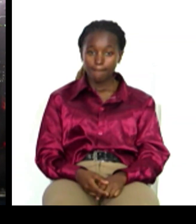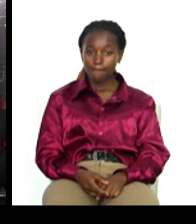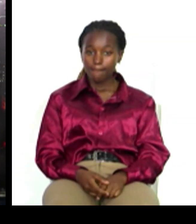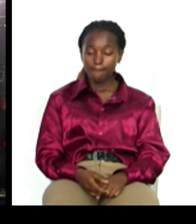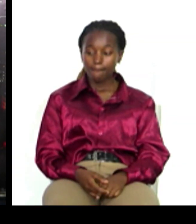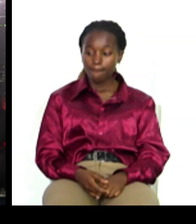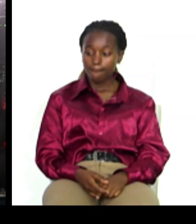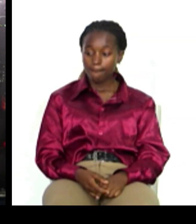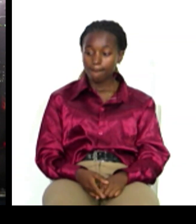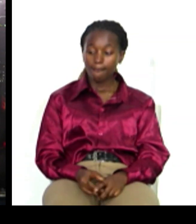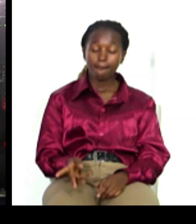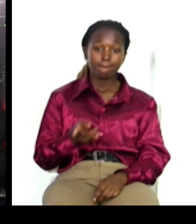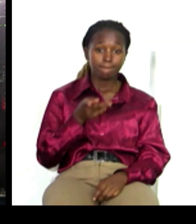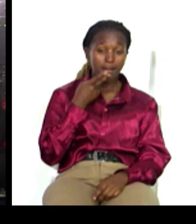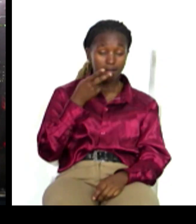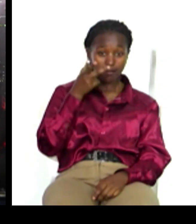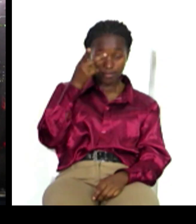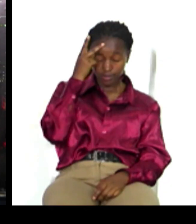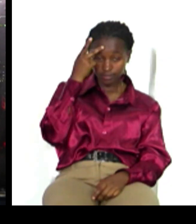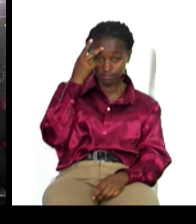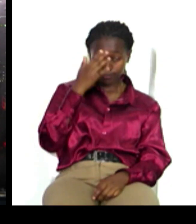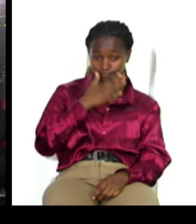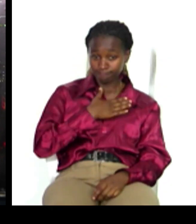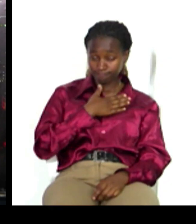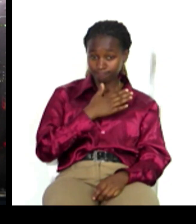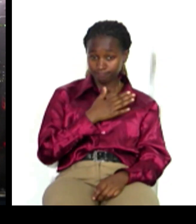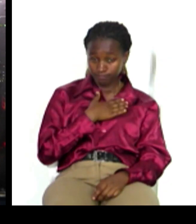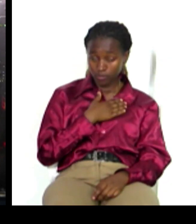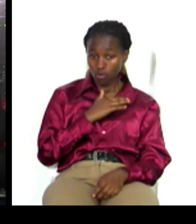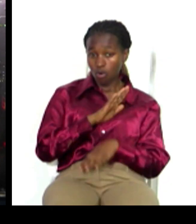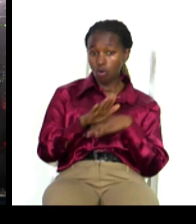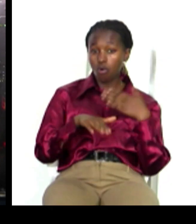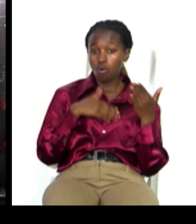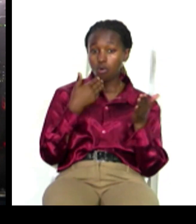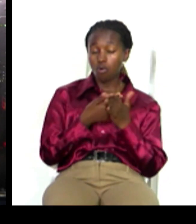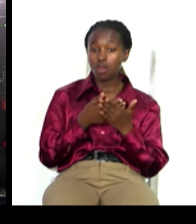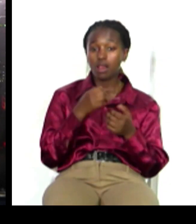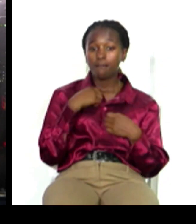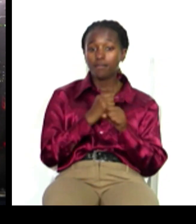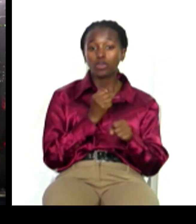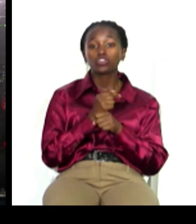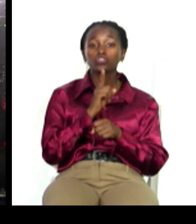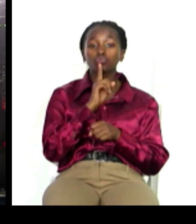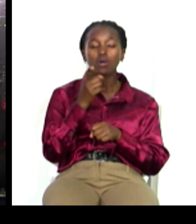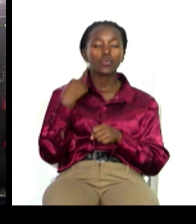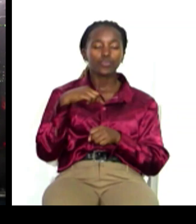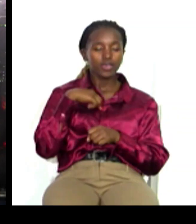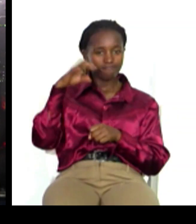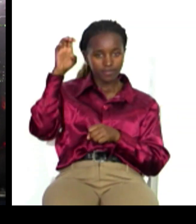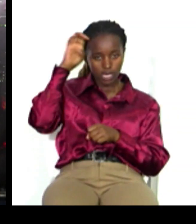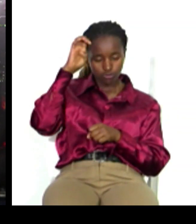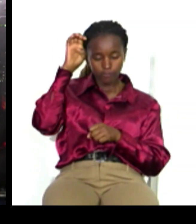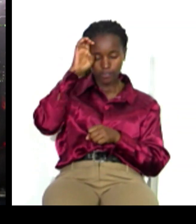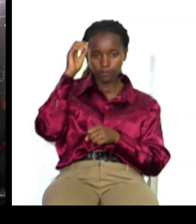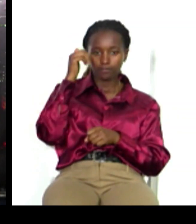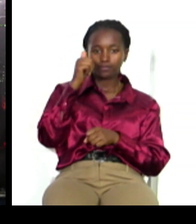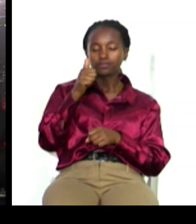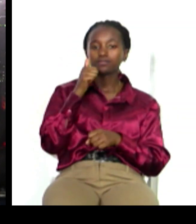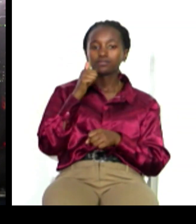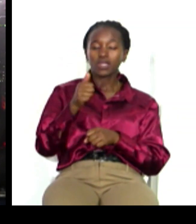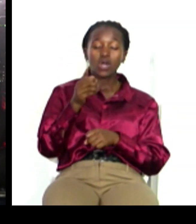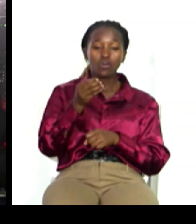What our parents did is they make sure that tumepata proper education.